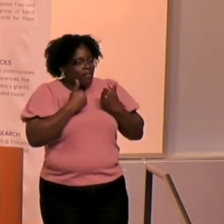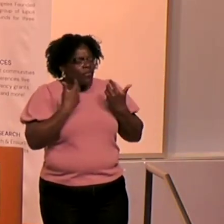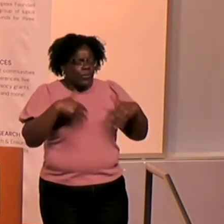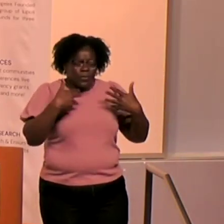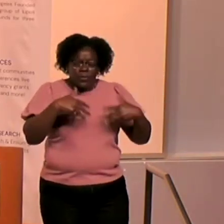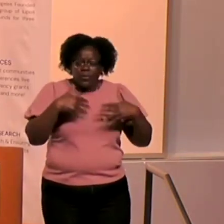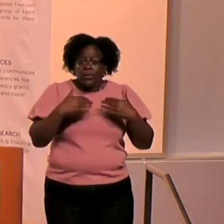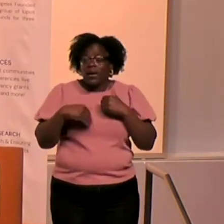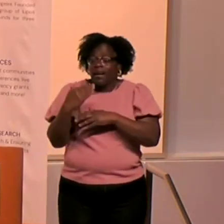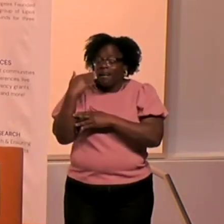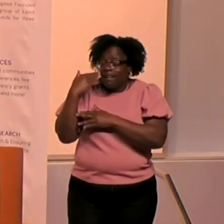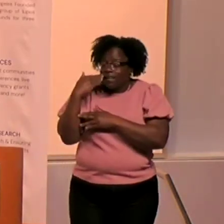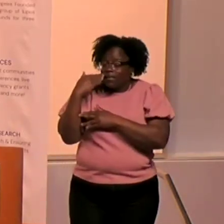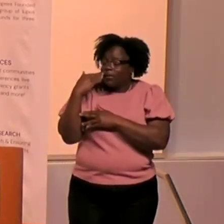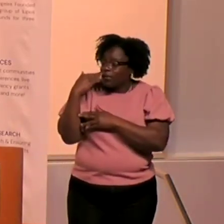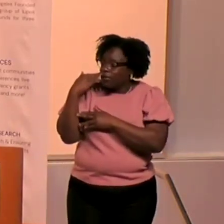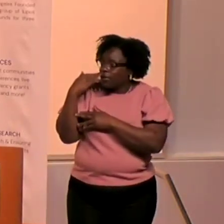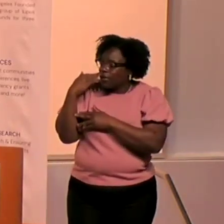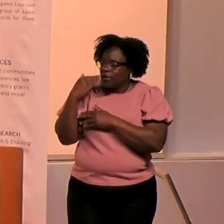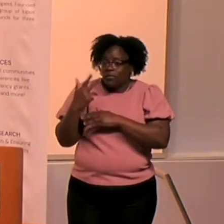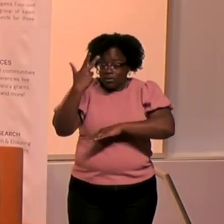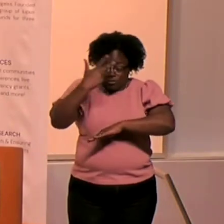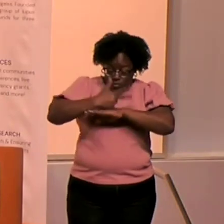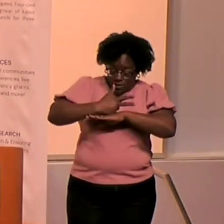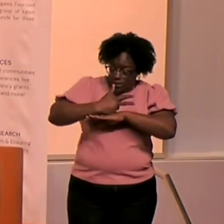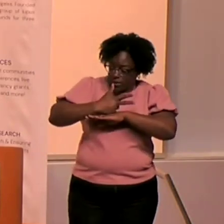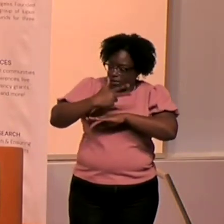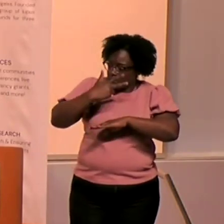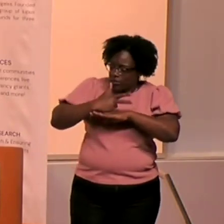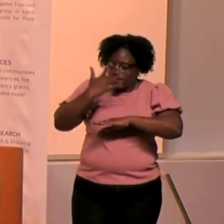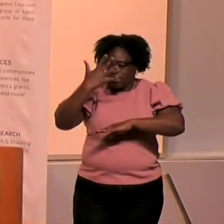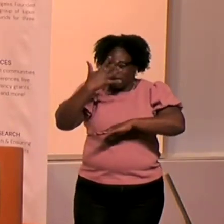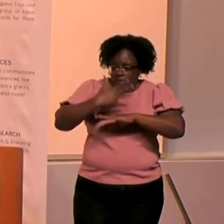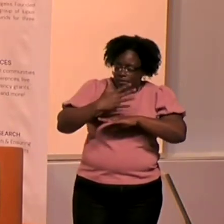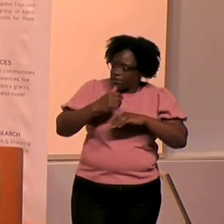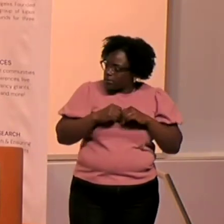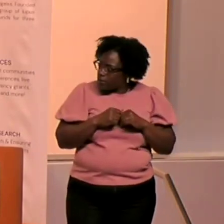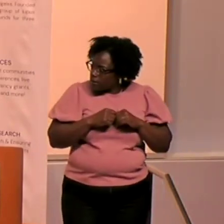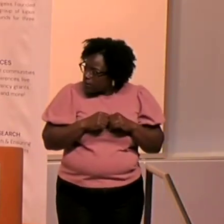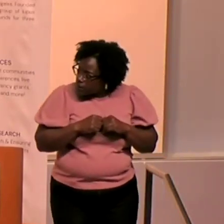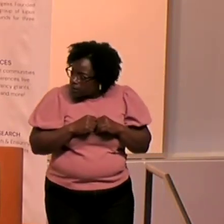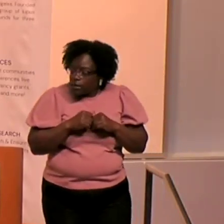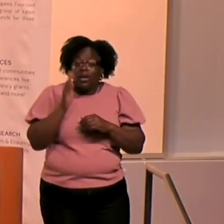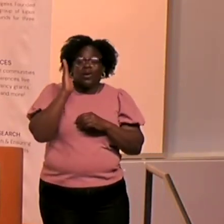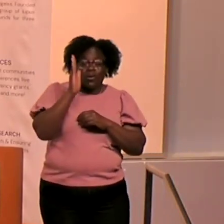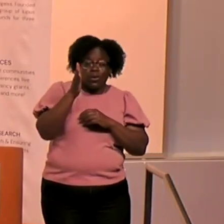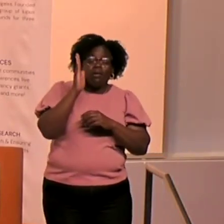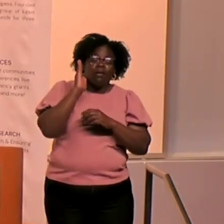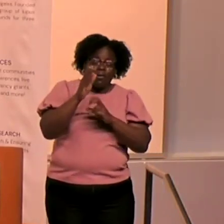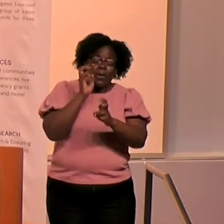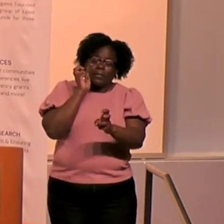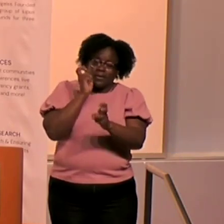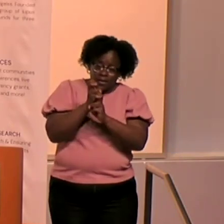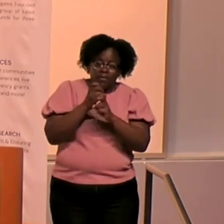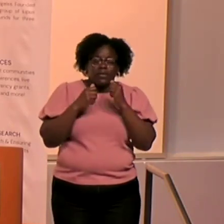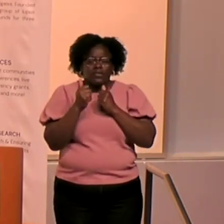know that for those 3 days, 5 days, it's going to be tough. So I really try my